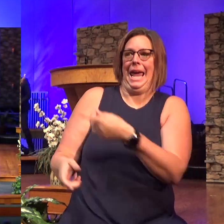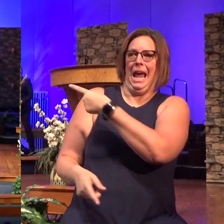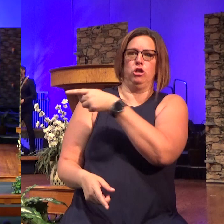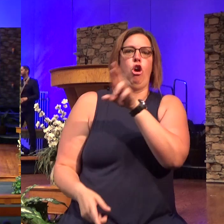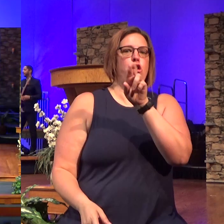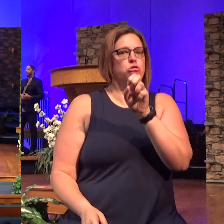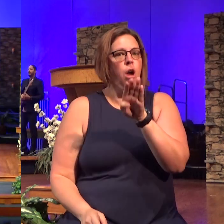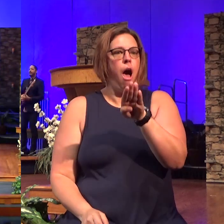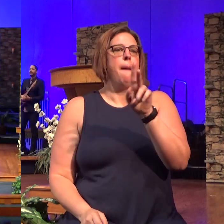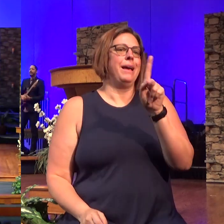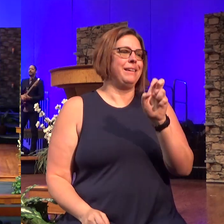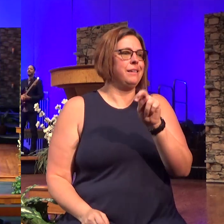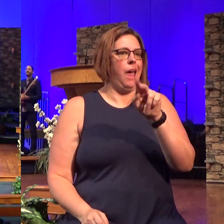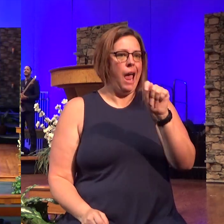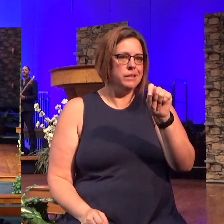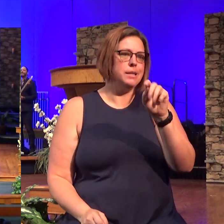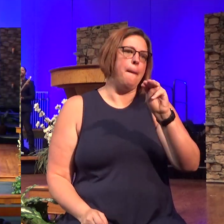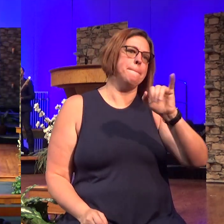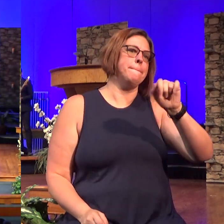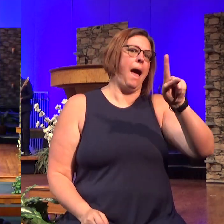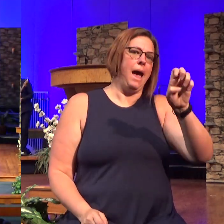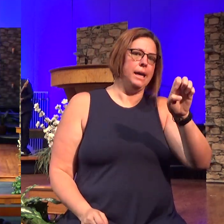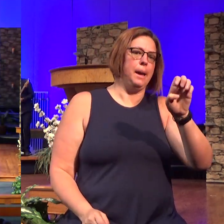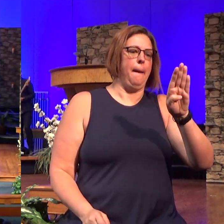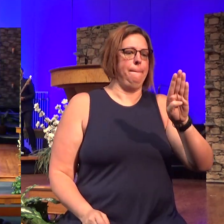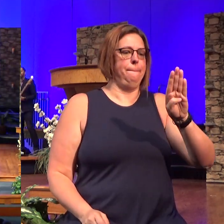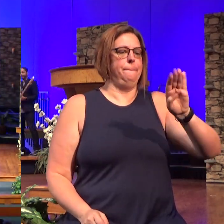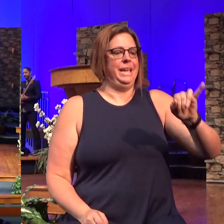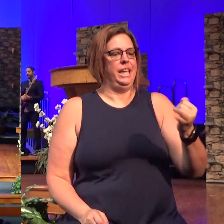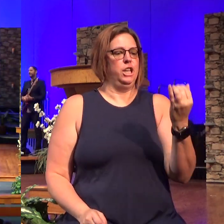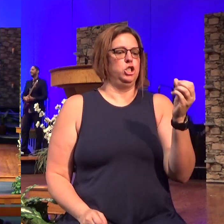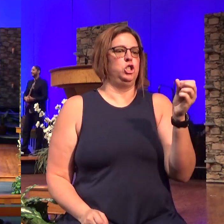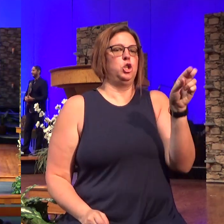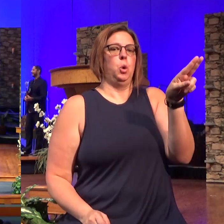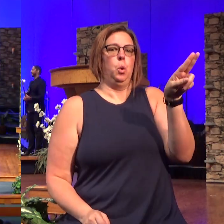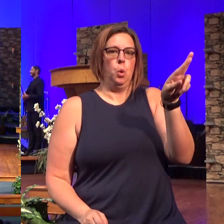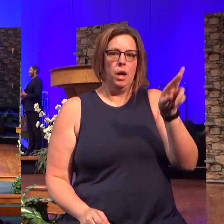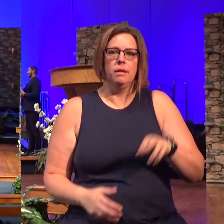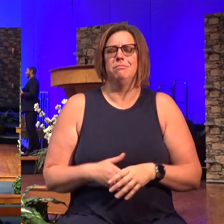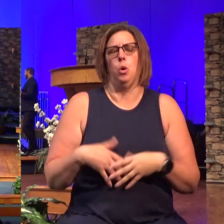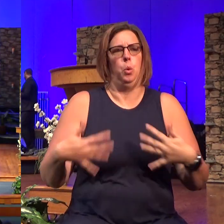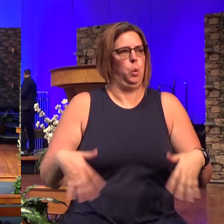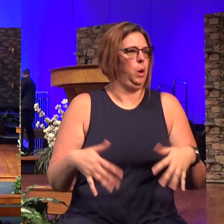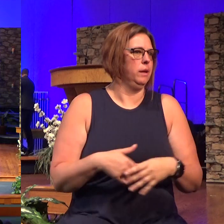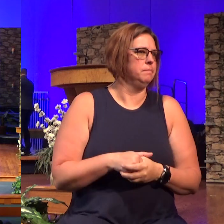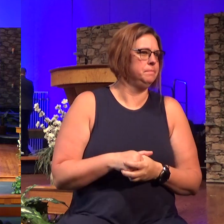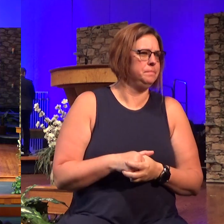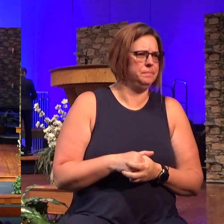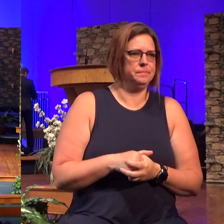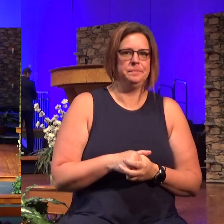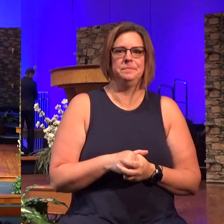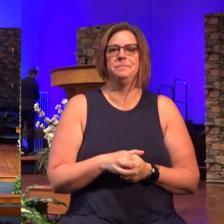Kent Rautenstrauss, Mike Marlaren, Bijou Barbosa. Yes.